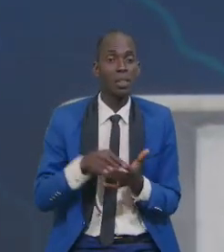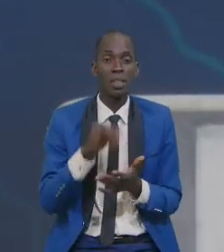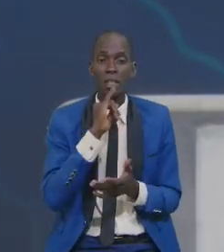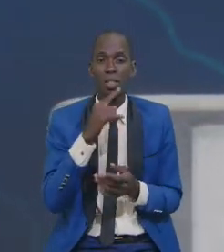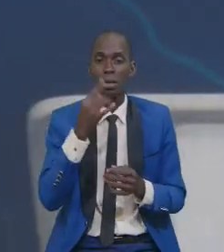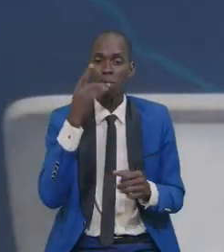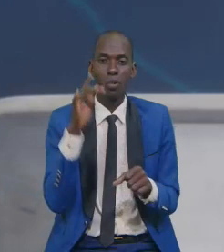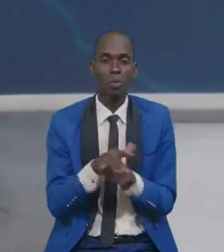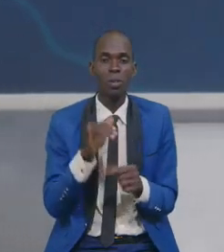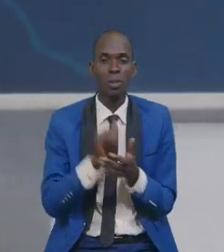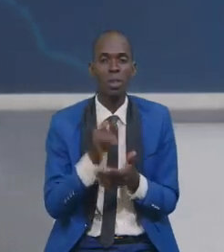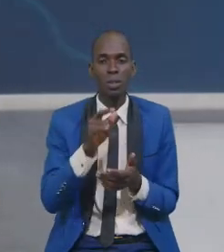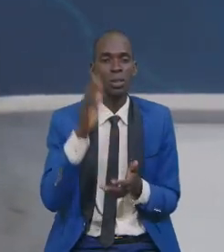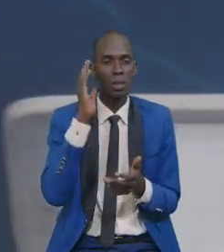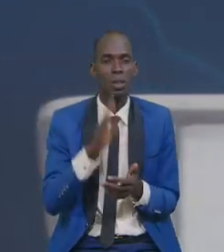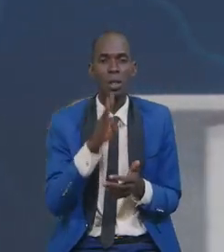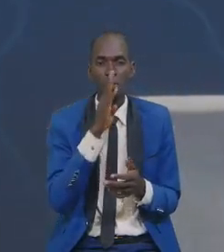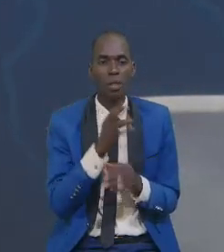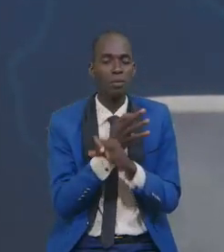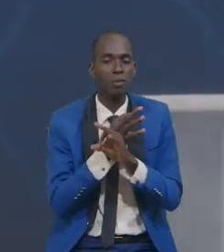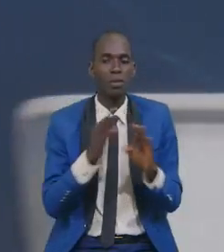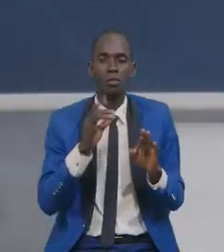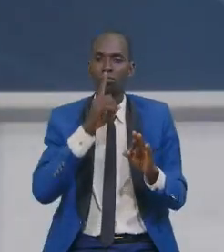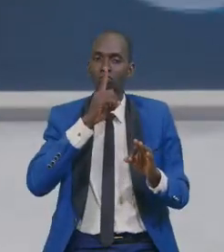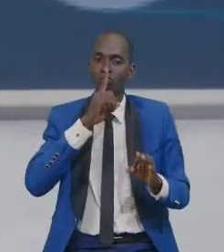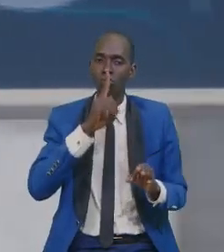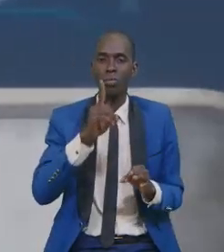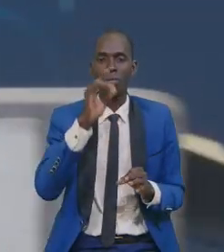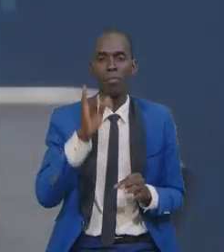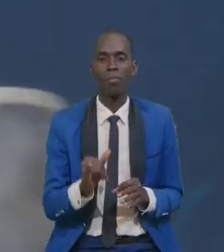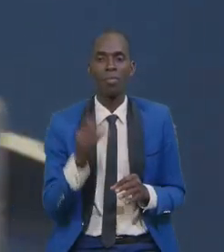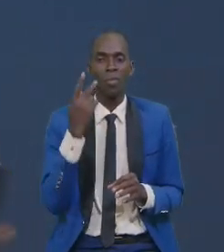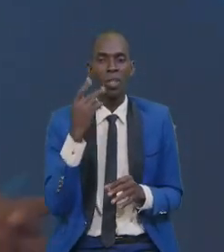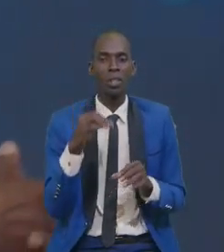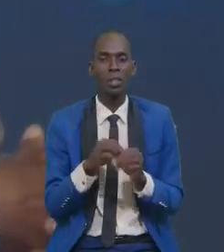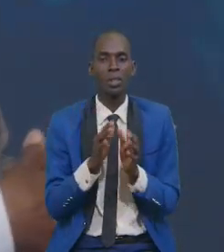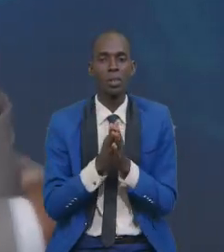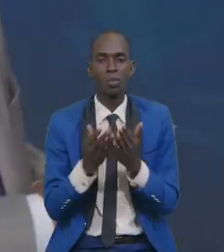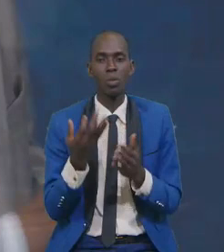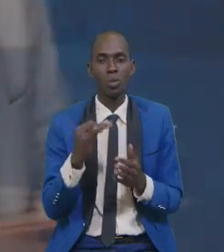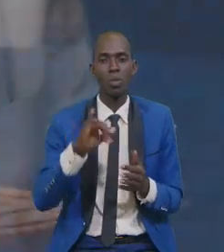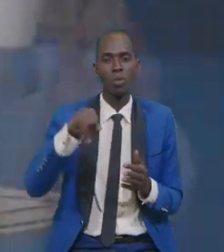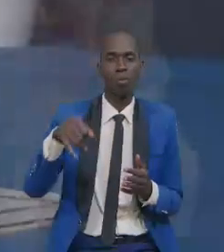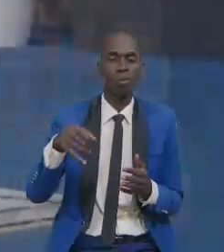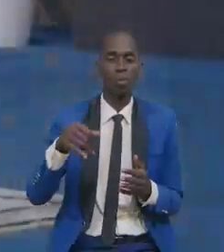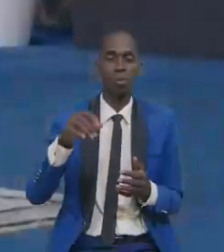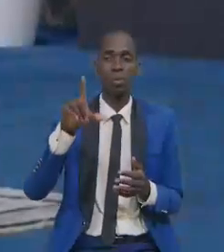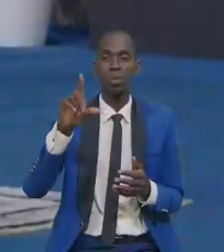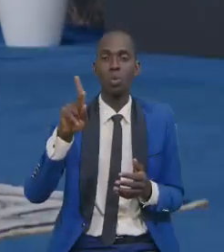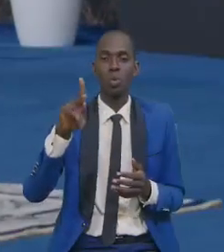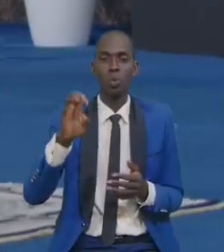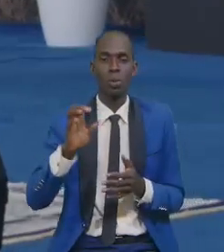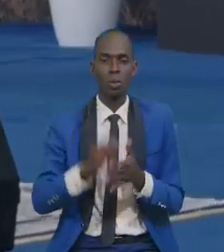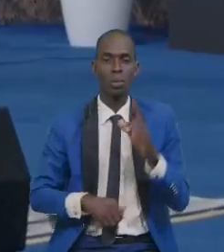free indeed. We're looking at Luke chapter 1 verse 72. In Luke chapter 1